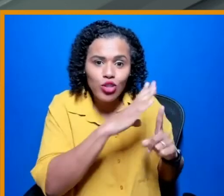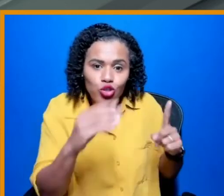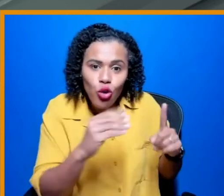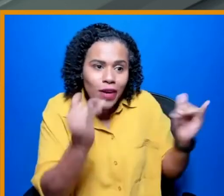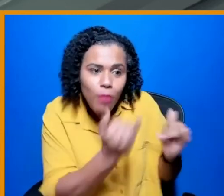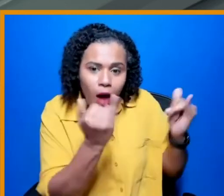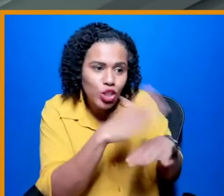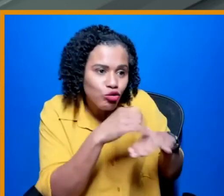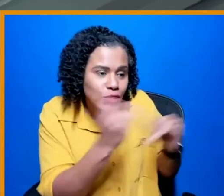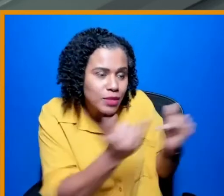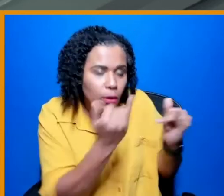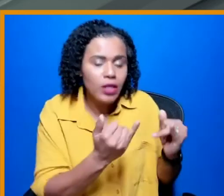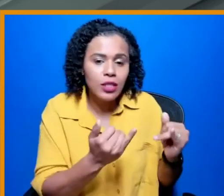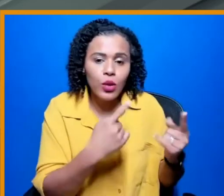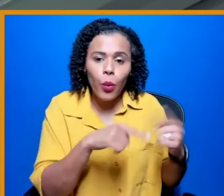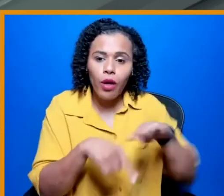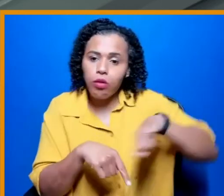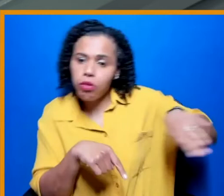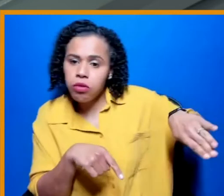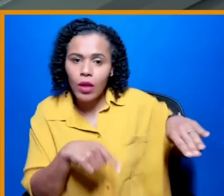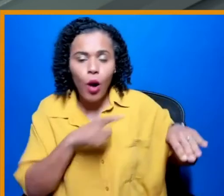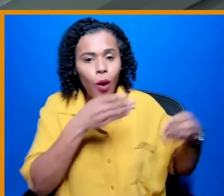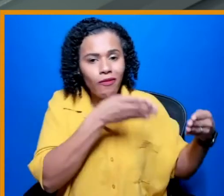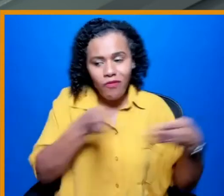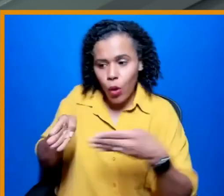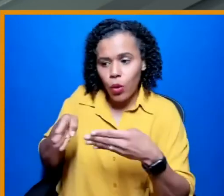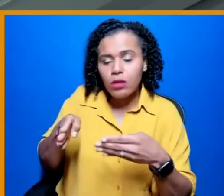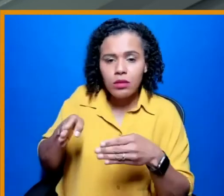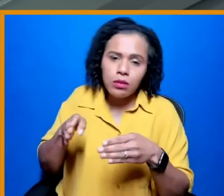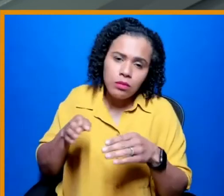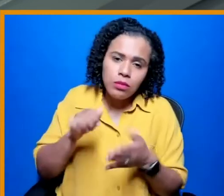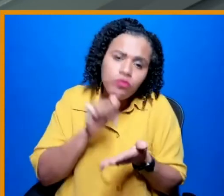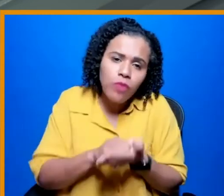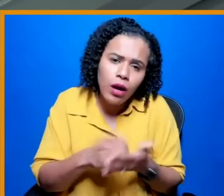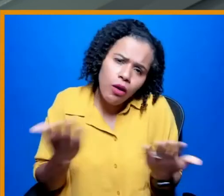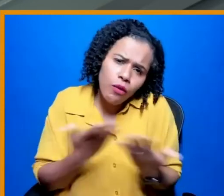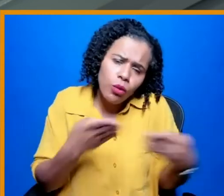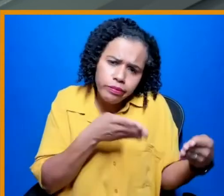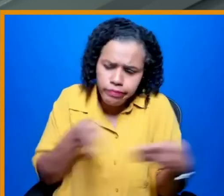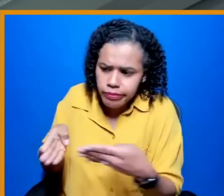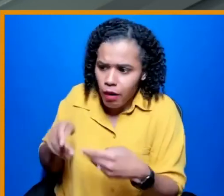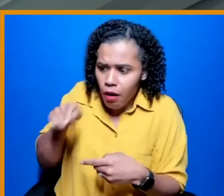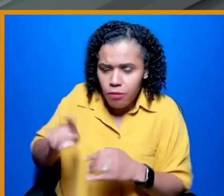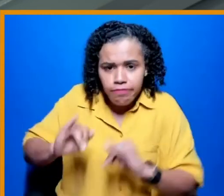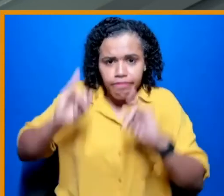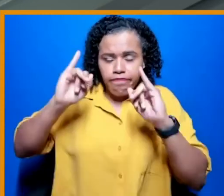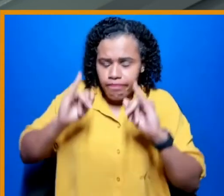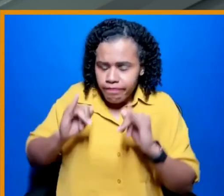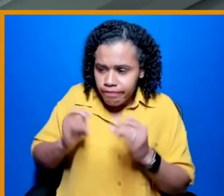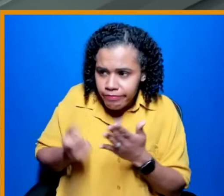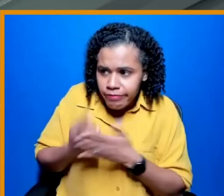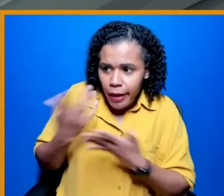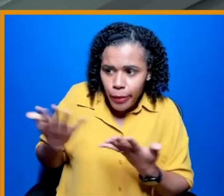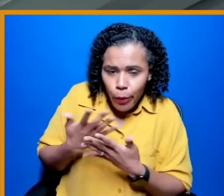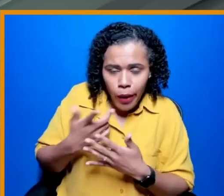I think this is absolutely right, it's quite rightly focused on the unfolding tragedy that is happening